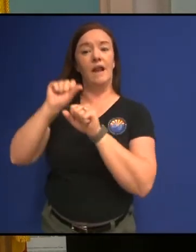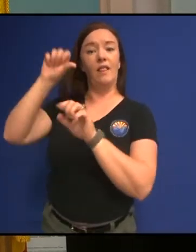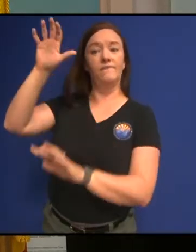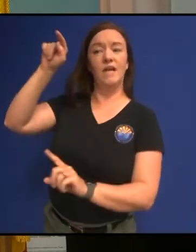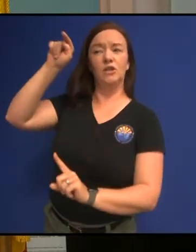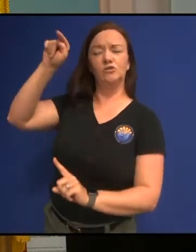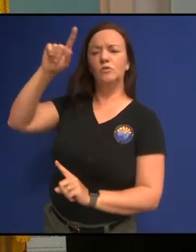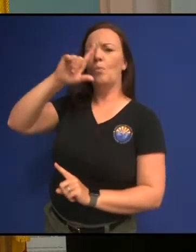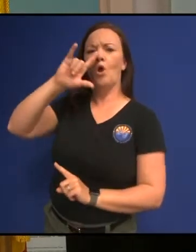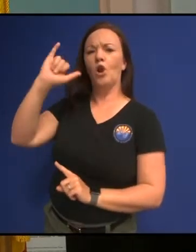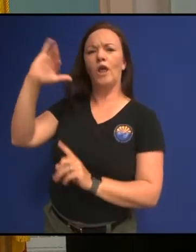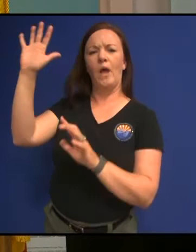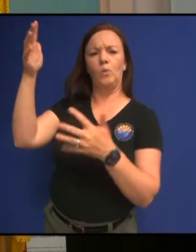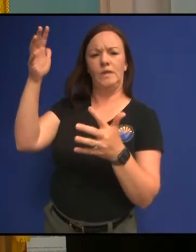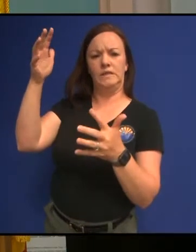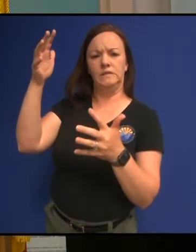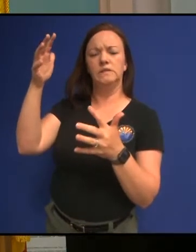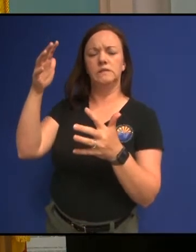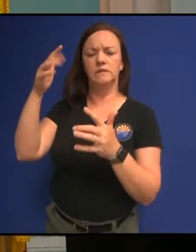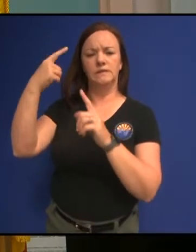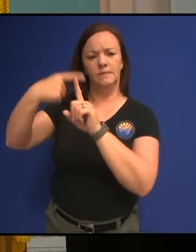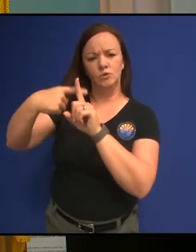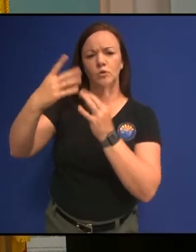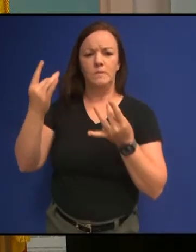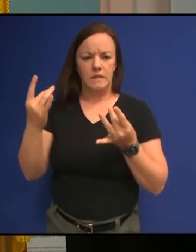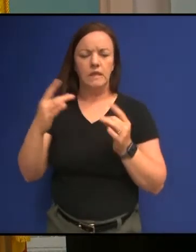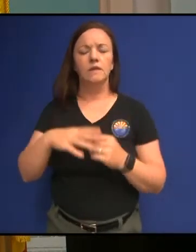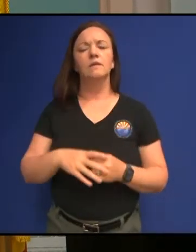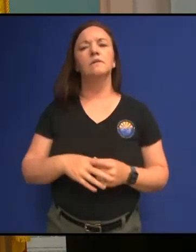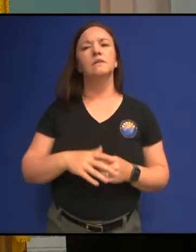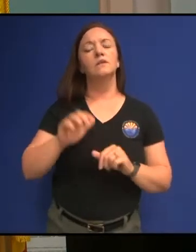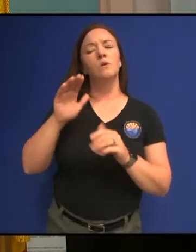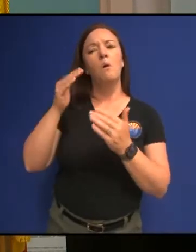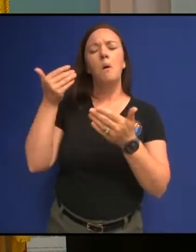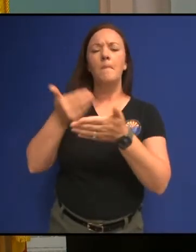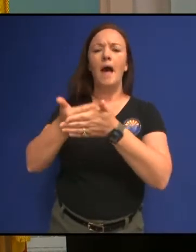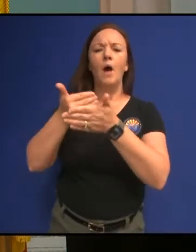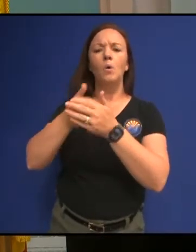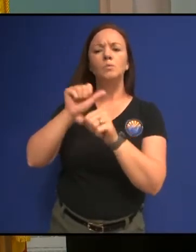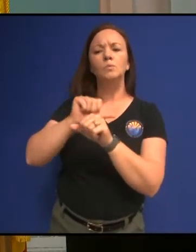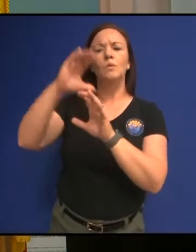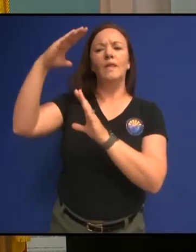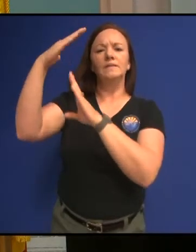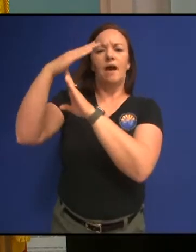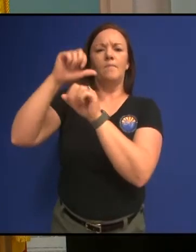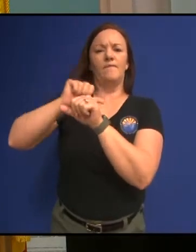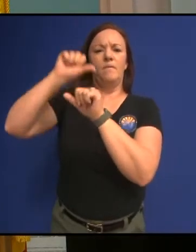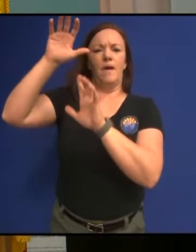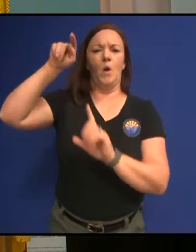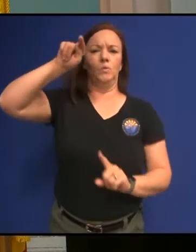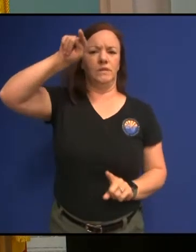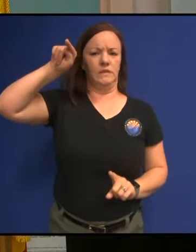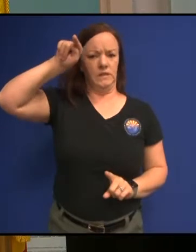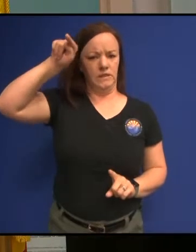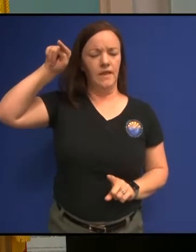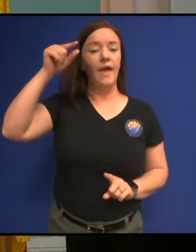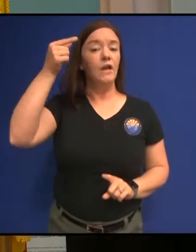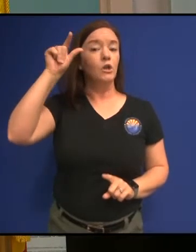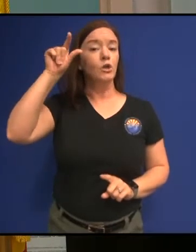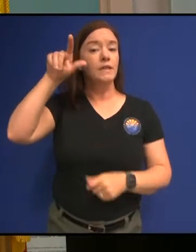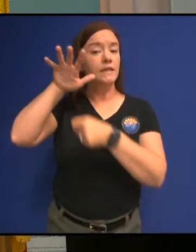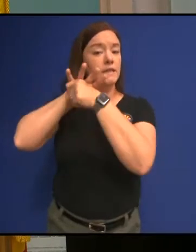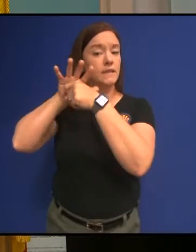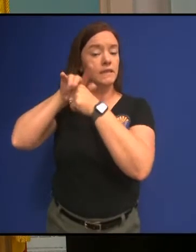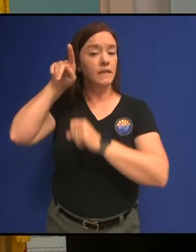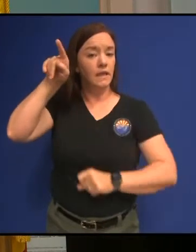right around ridge top level, if not just a little below, we're looking at, on the right here, these green shaded areas are